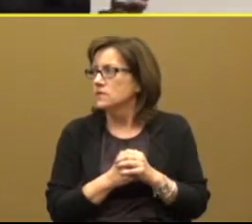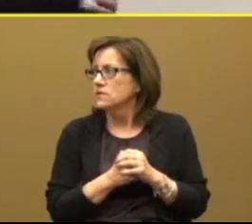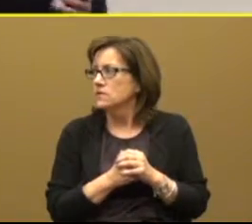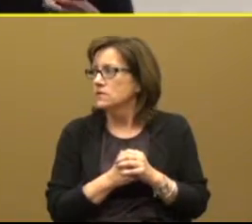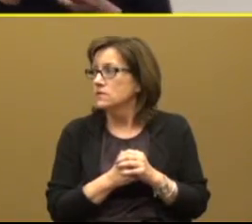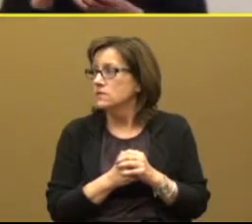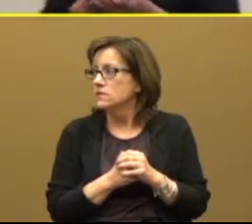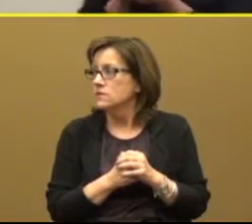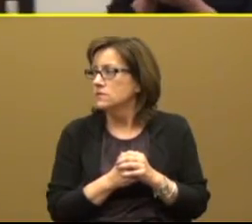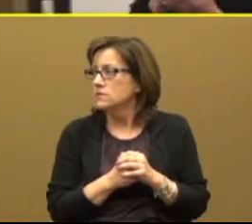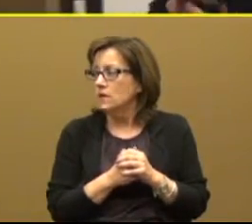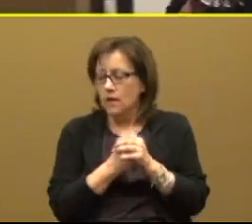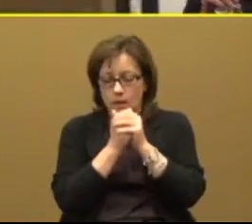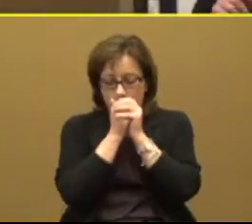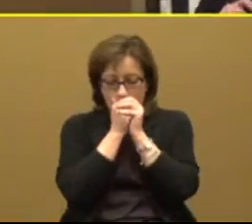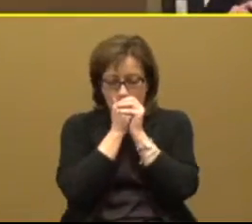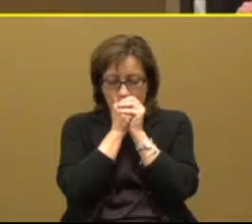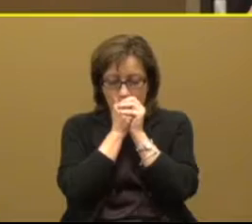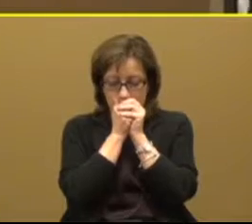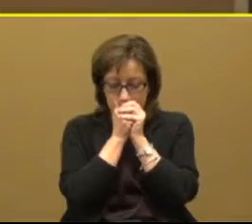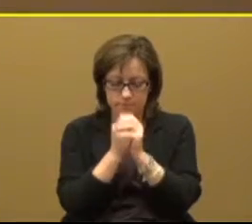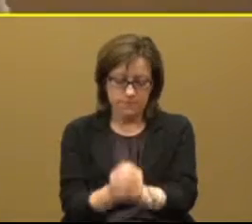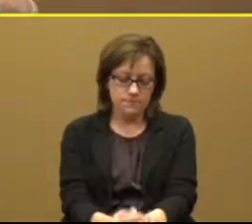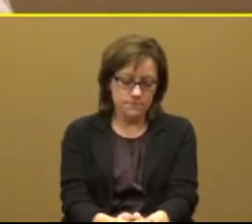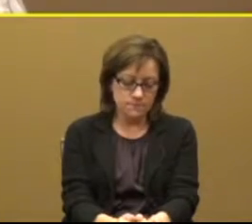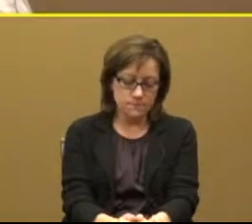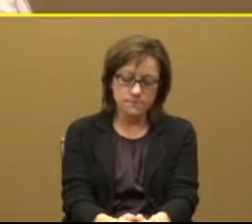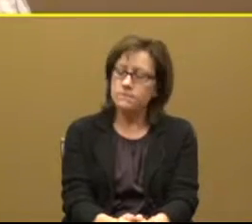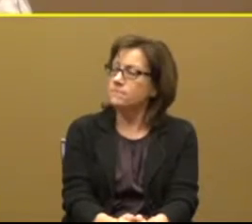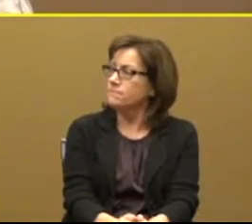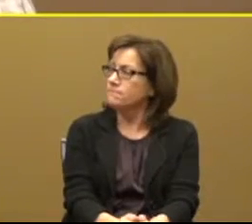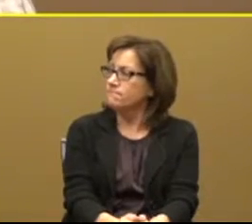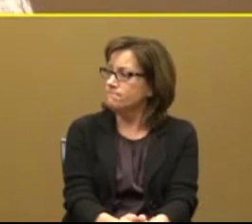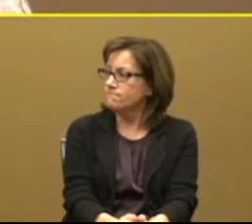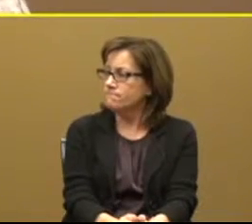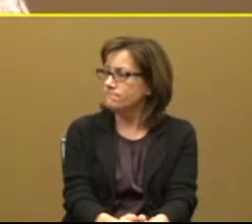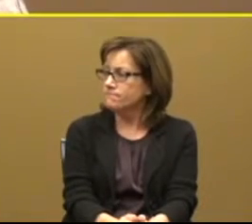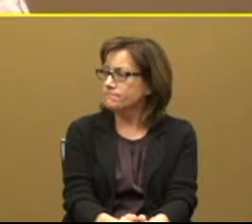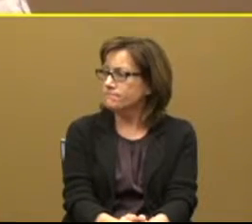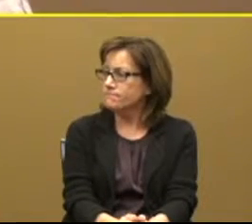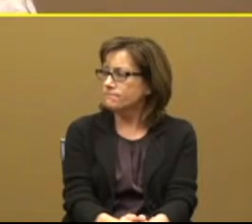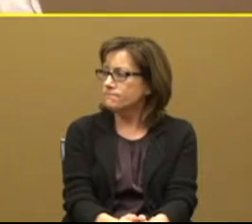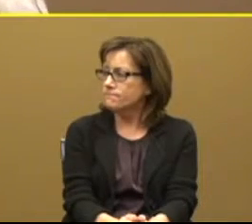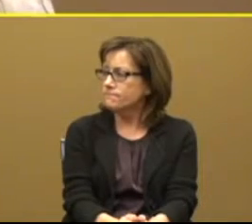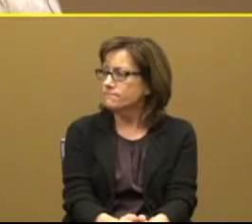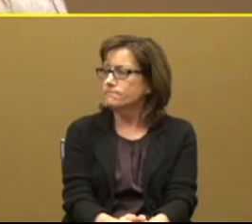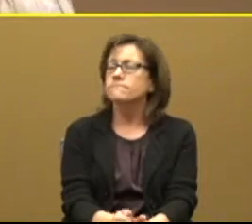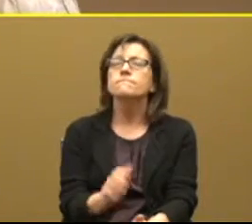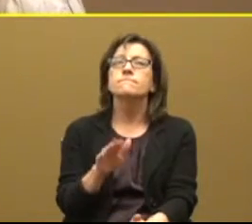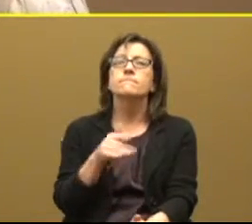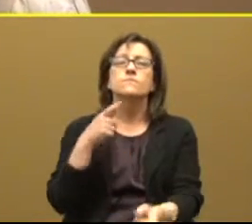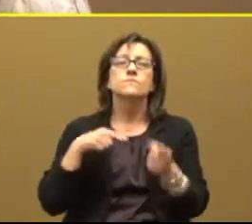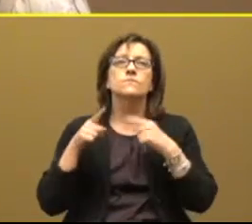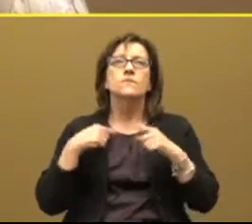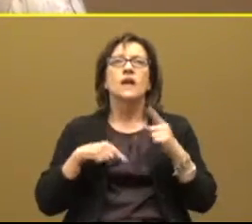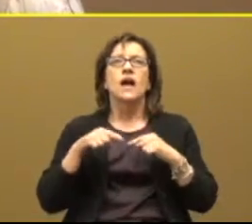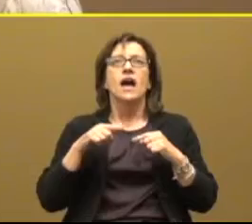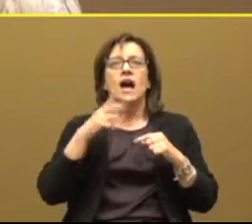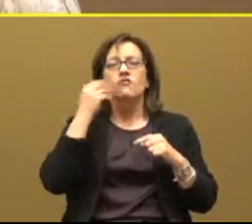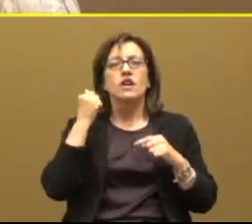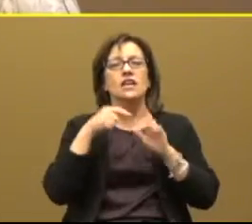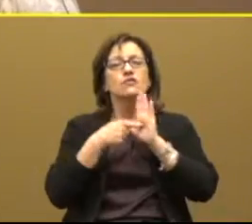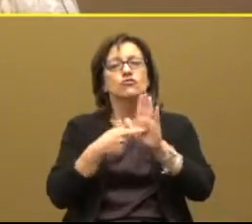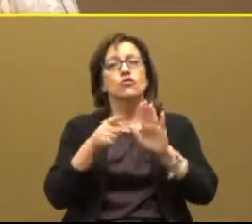I'm actually going to take you back. Take me back. I forgot to show you how we can prompt with just one person. So I'm going to do that